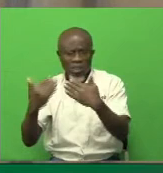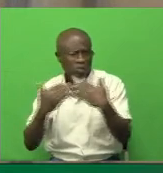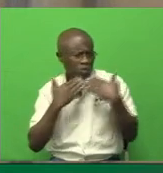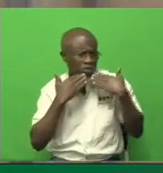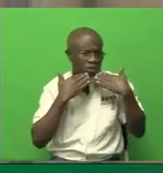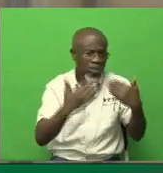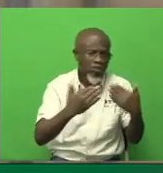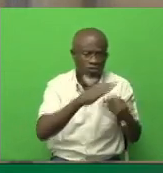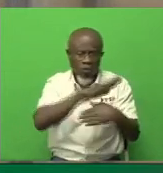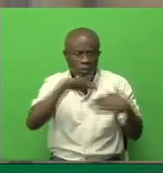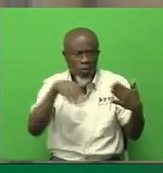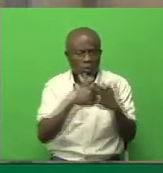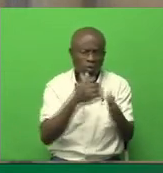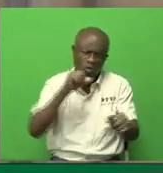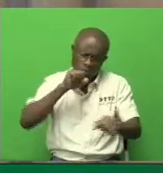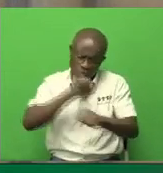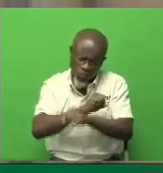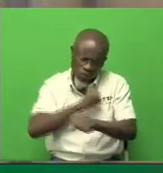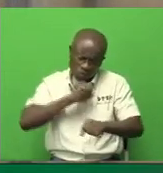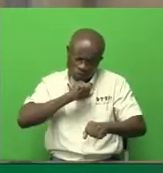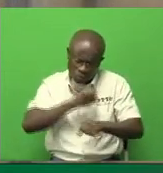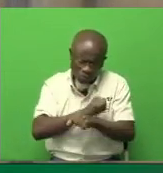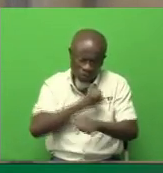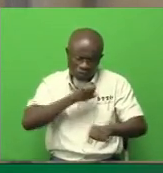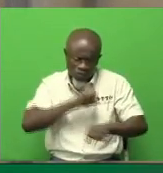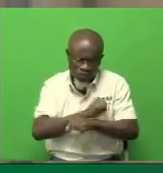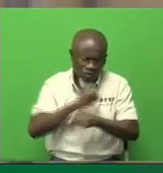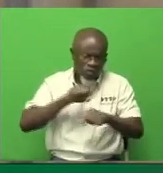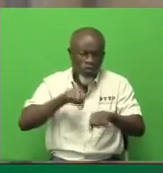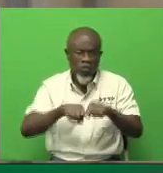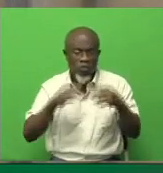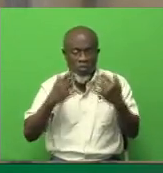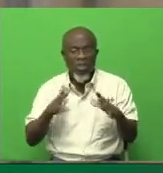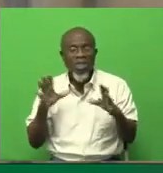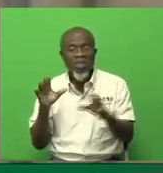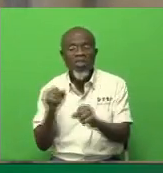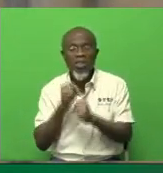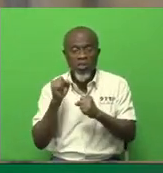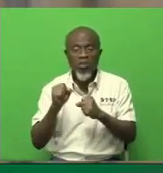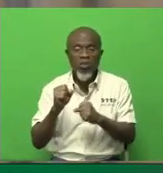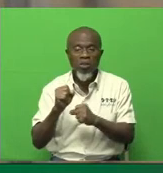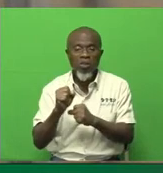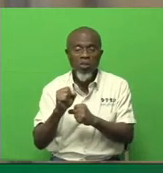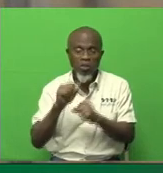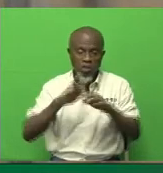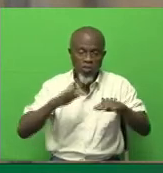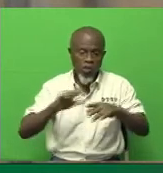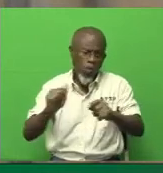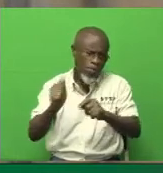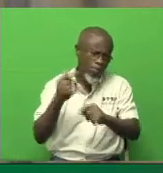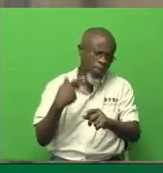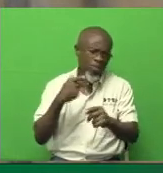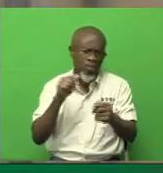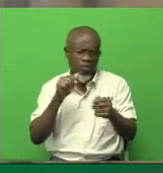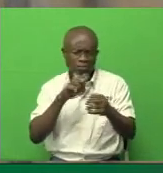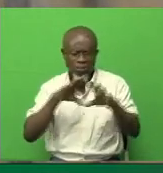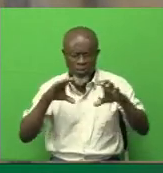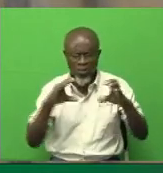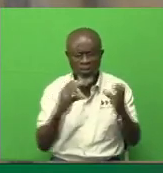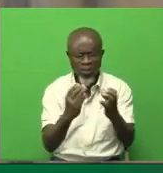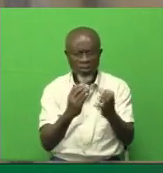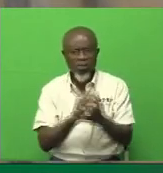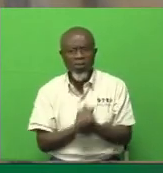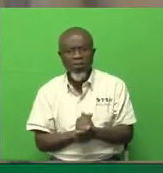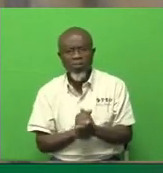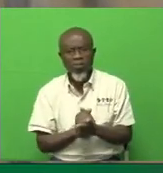work in getting our children back to the classroom I want to also thank the leadership and staff